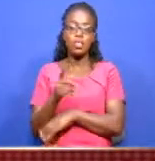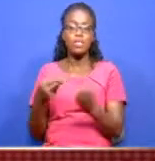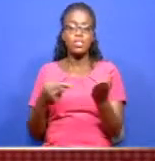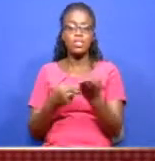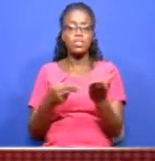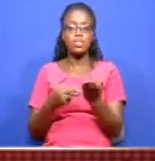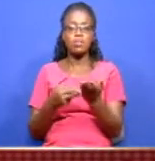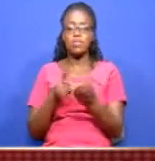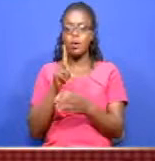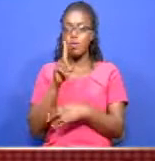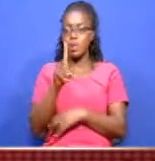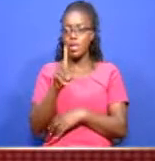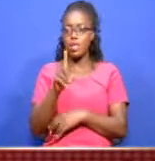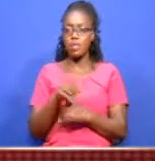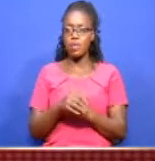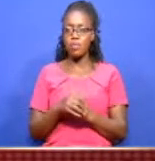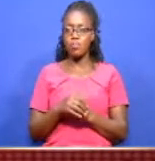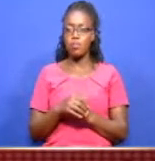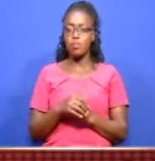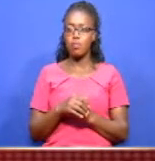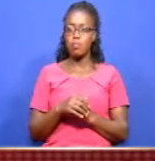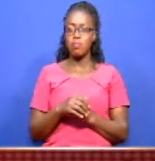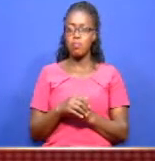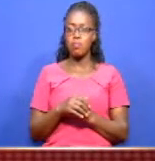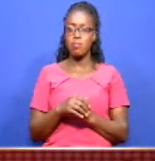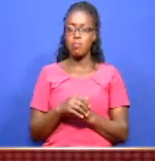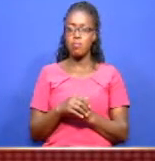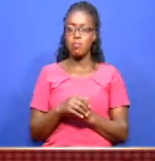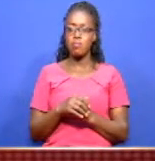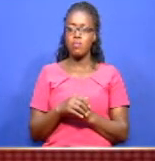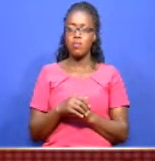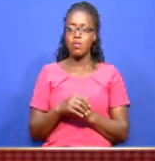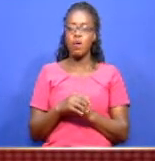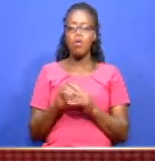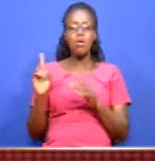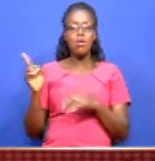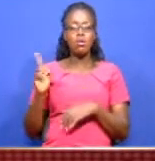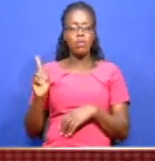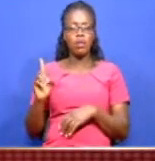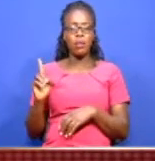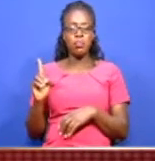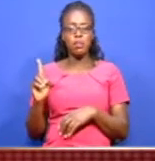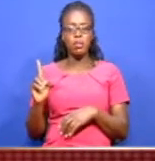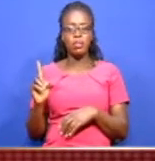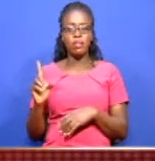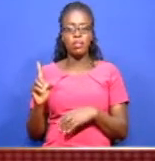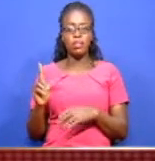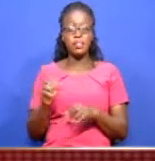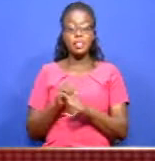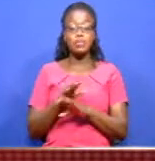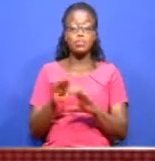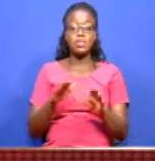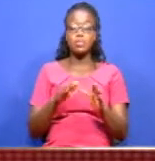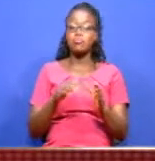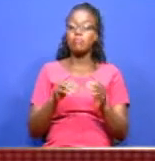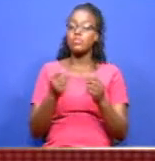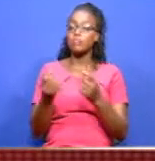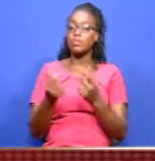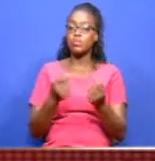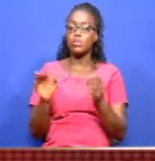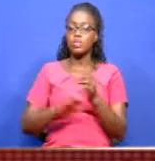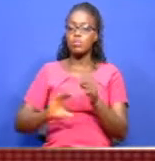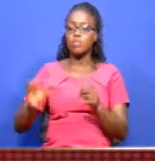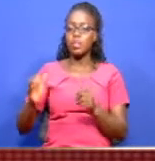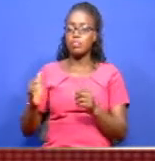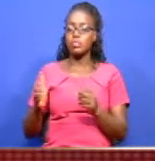Taveta 1 case. If we look at Nairobi, the breakdown of the cases by sub-county is as